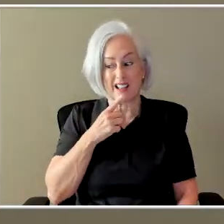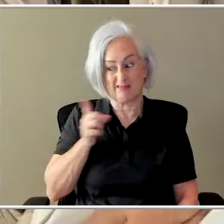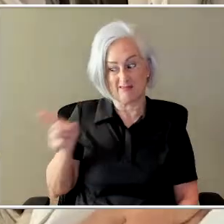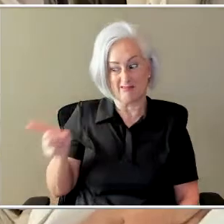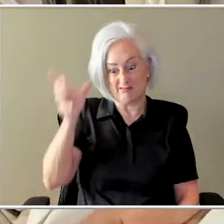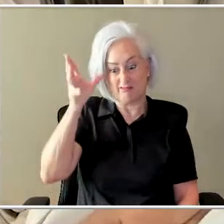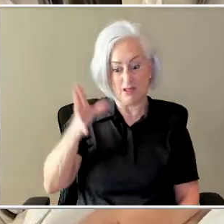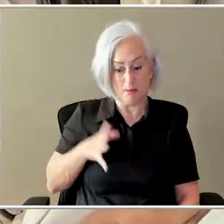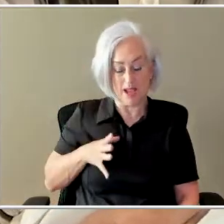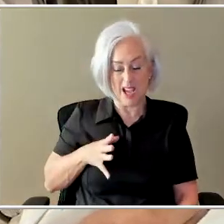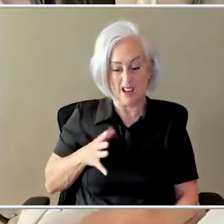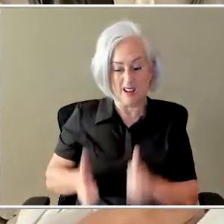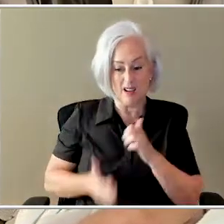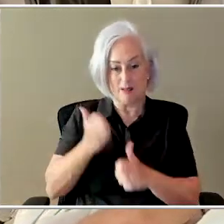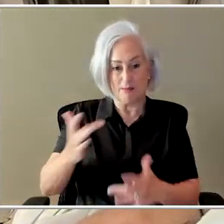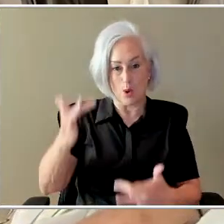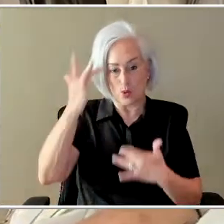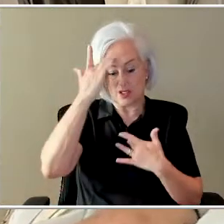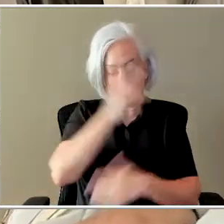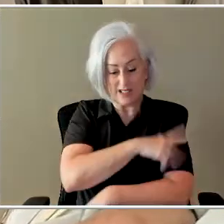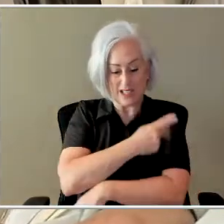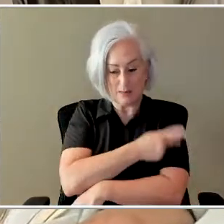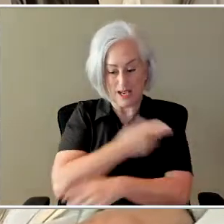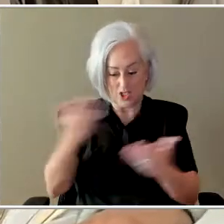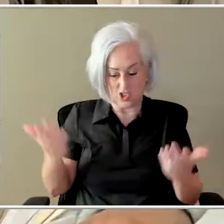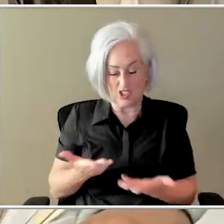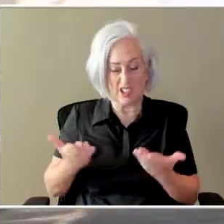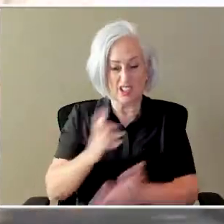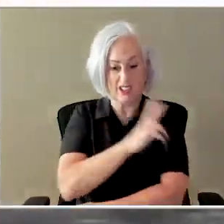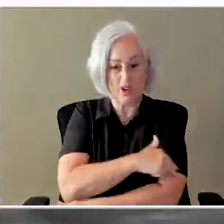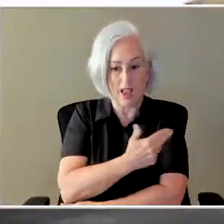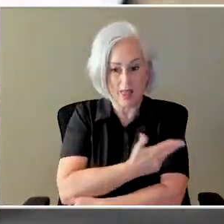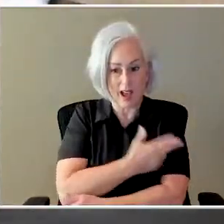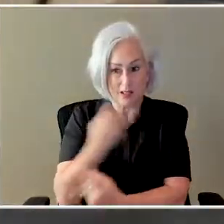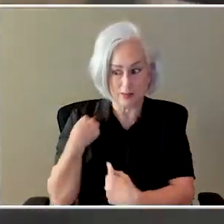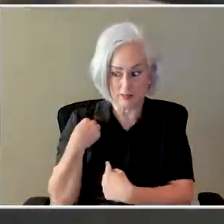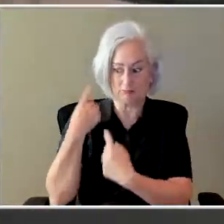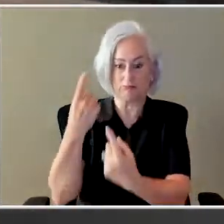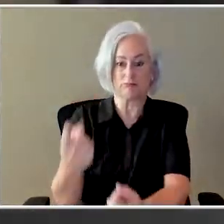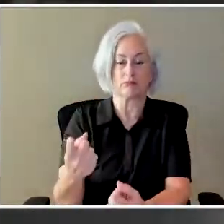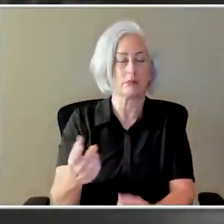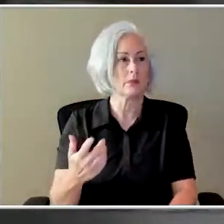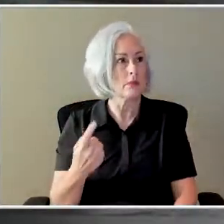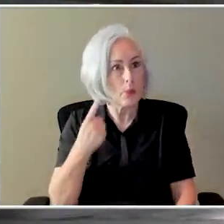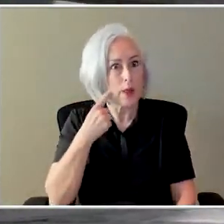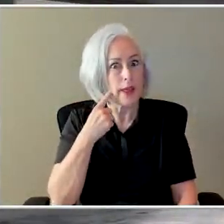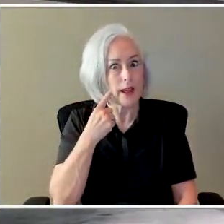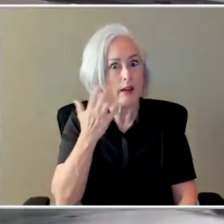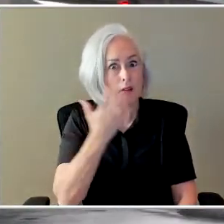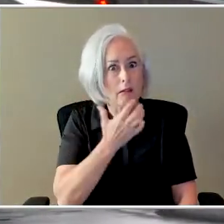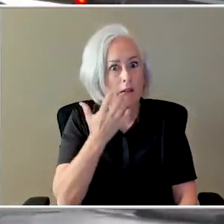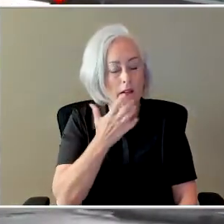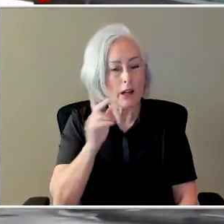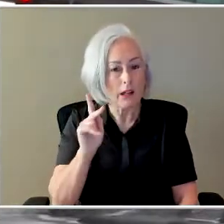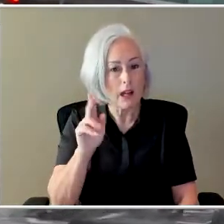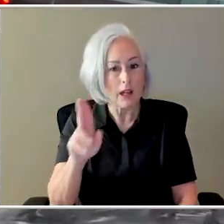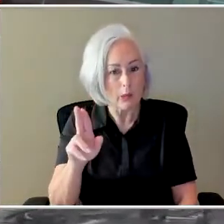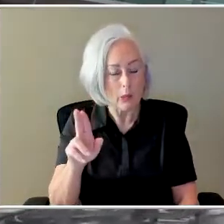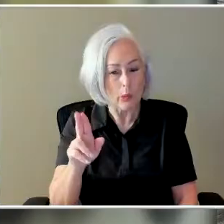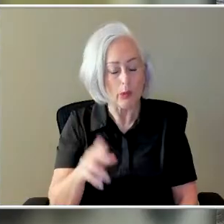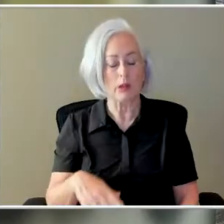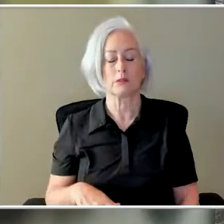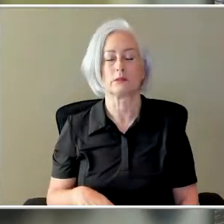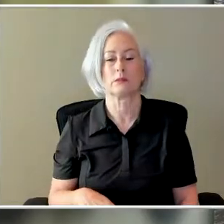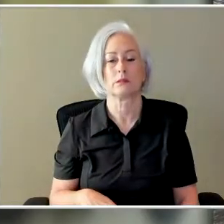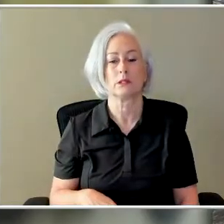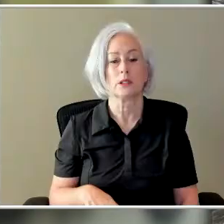right now. And I mean, that hit us hard because we're thinking KU. The University of Kansas Hospital treats